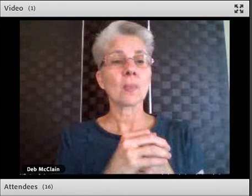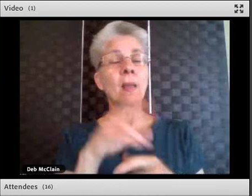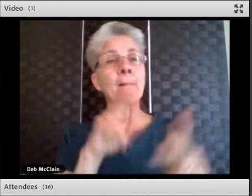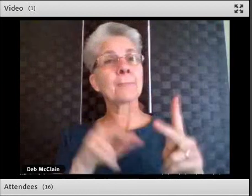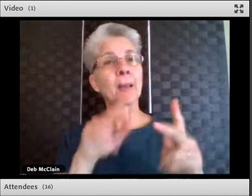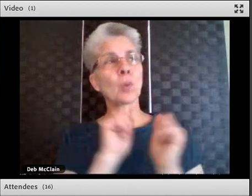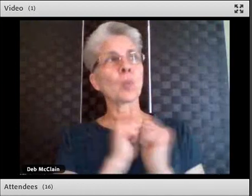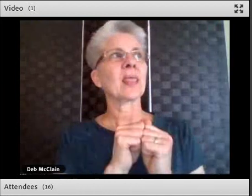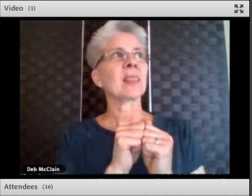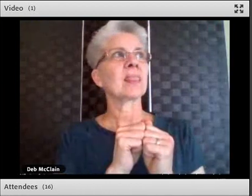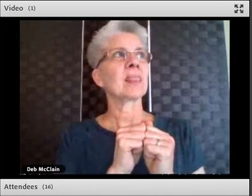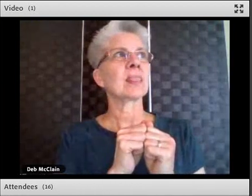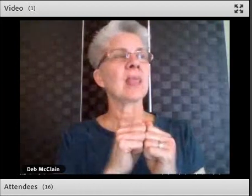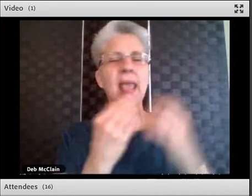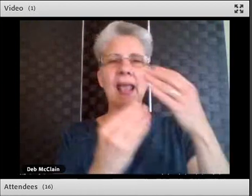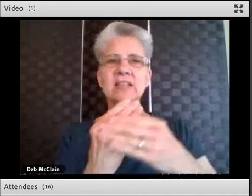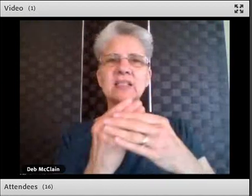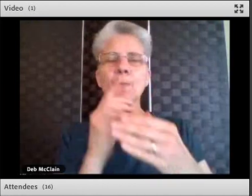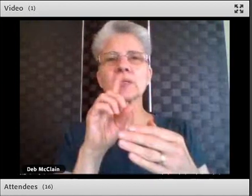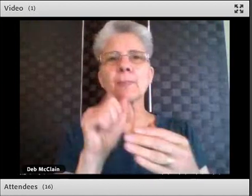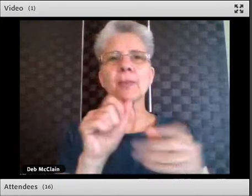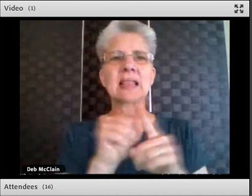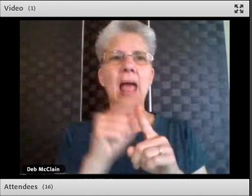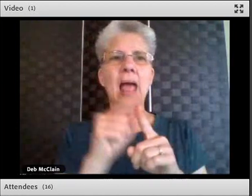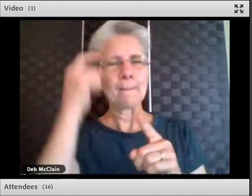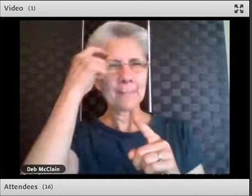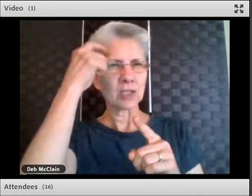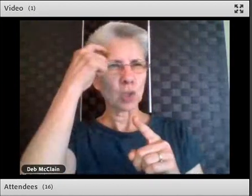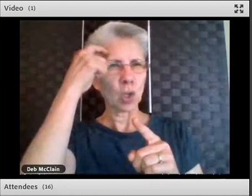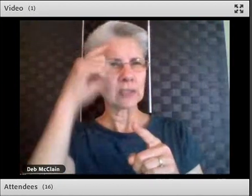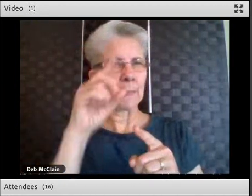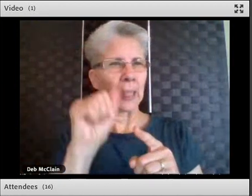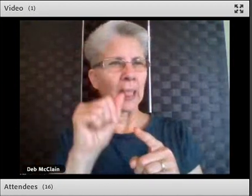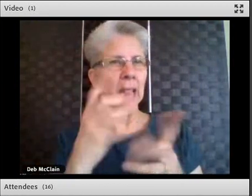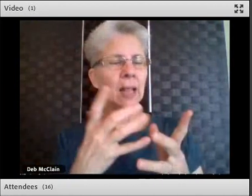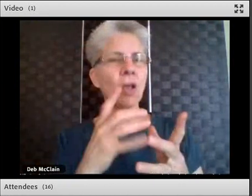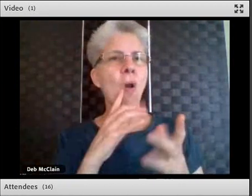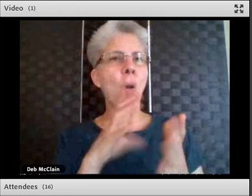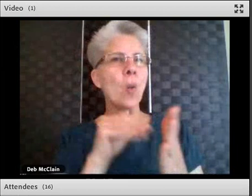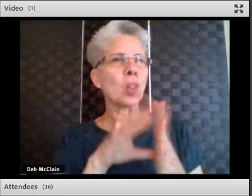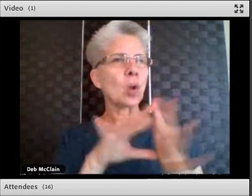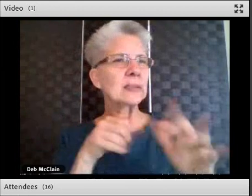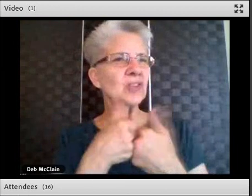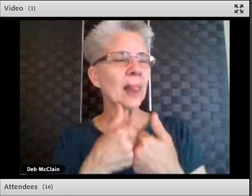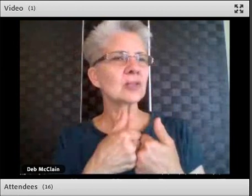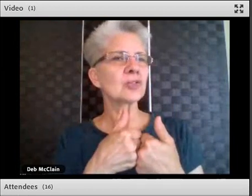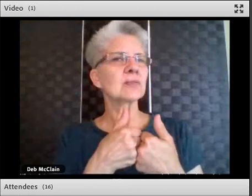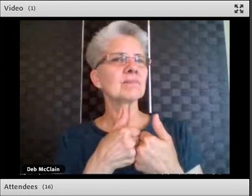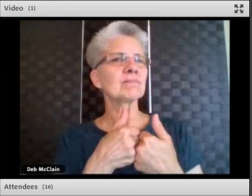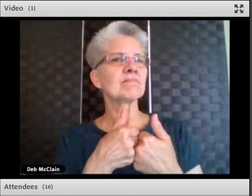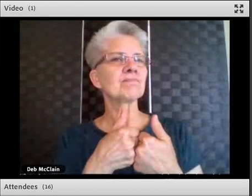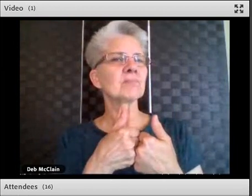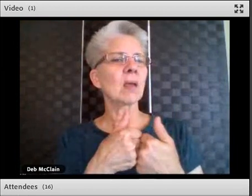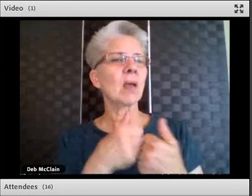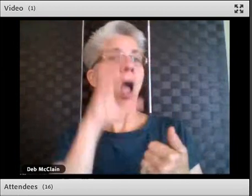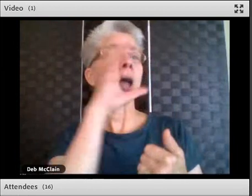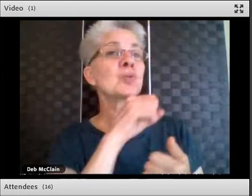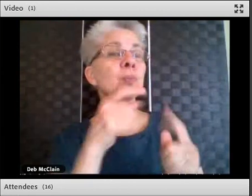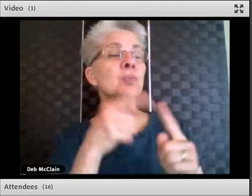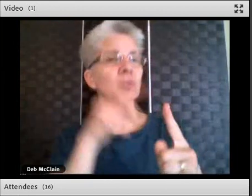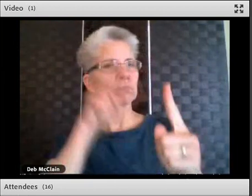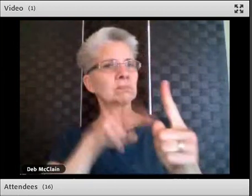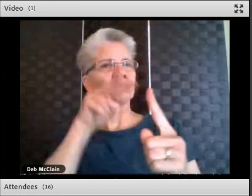People with invisible disabilities like mental disabilities or learning challenges are presumed to be stupid